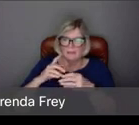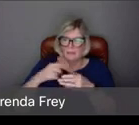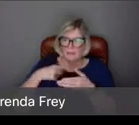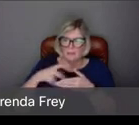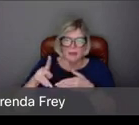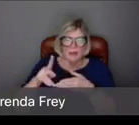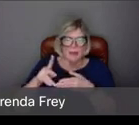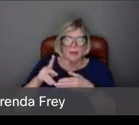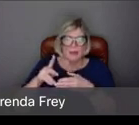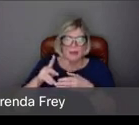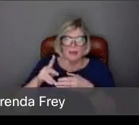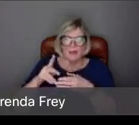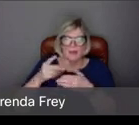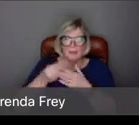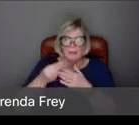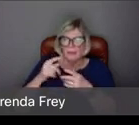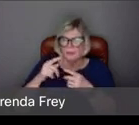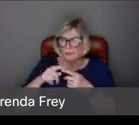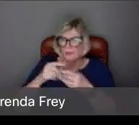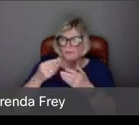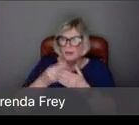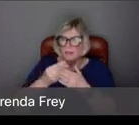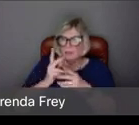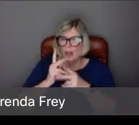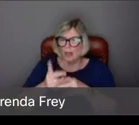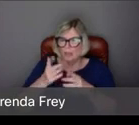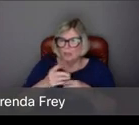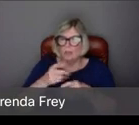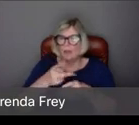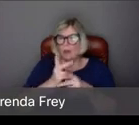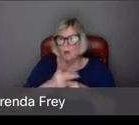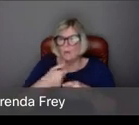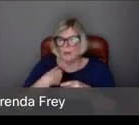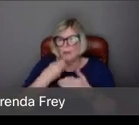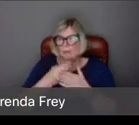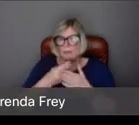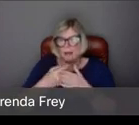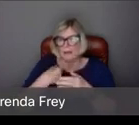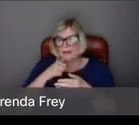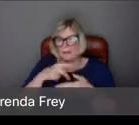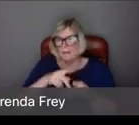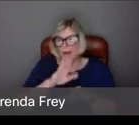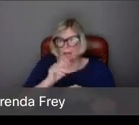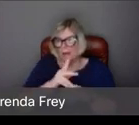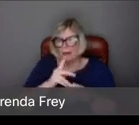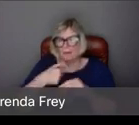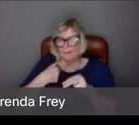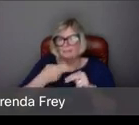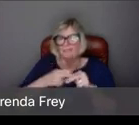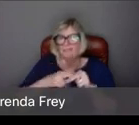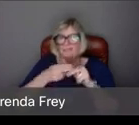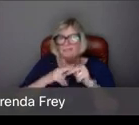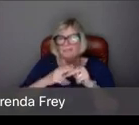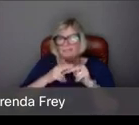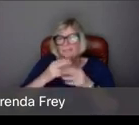one of the loan places you go to, and they loan you money, and I didn't pay them back, and I accrued like